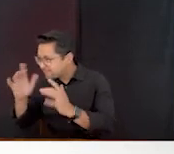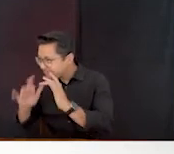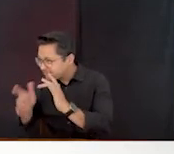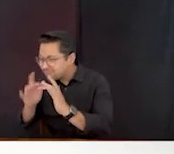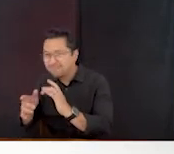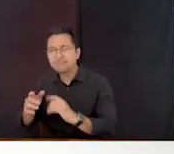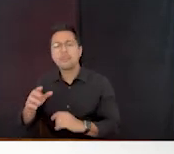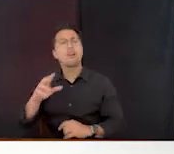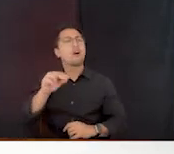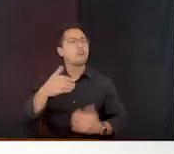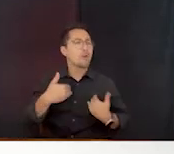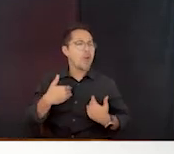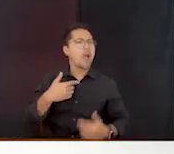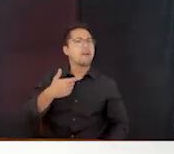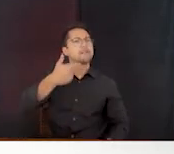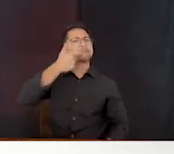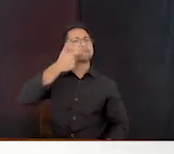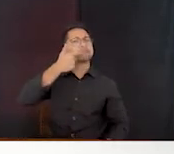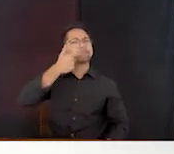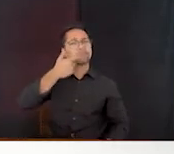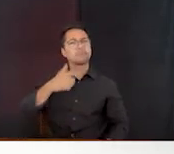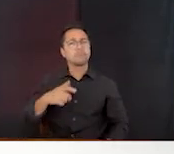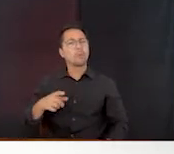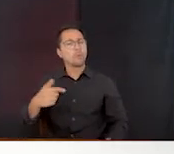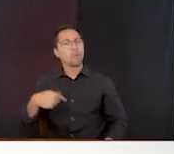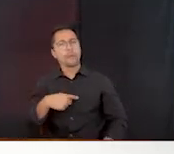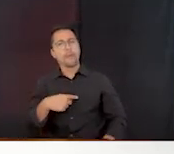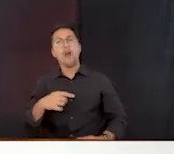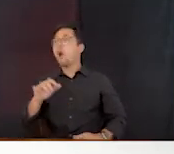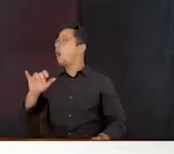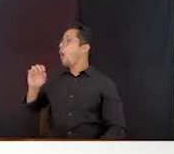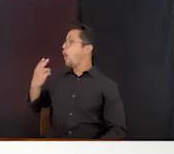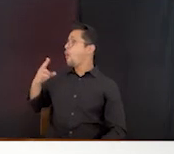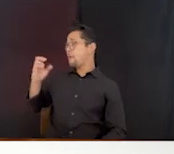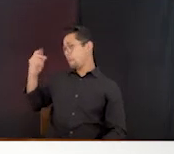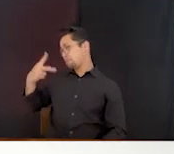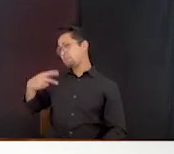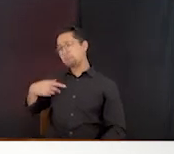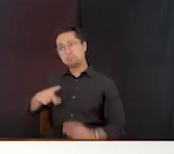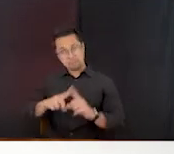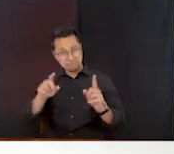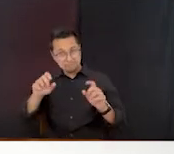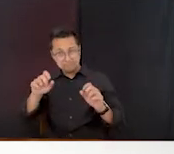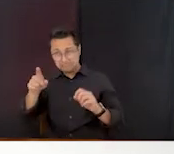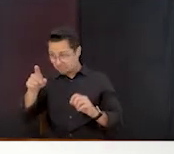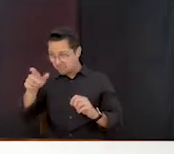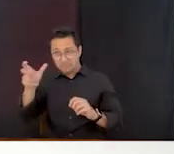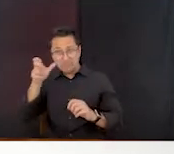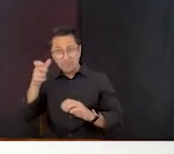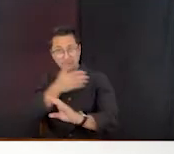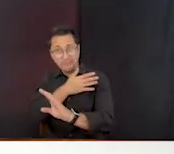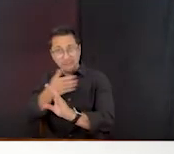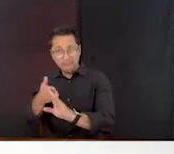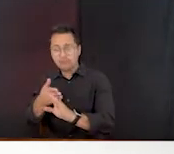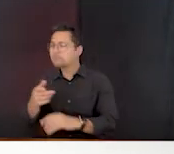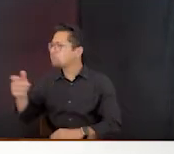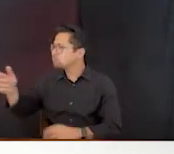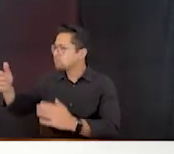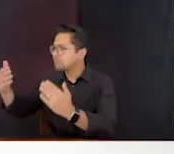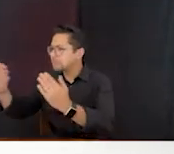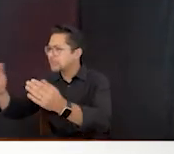have a lapel mic now, so it probably sounds different, but we're working with it, or whatever Oh, this is. Yeah. okay, but can you heard up to that point? Yeah, you're good. Keep